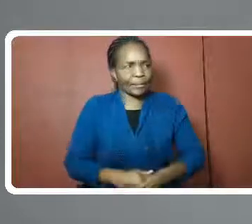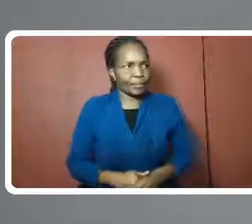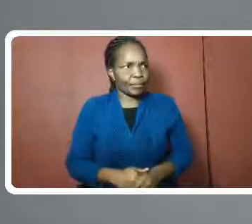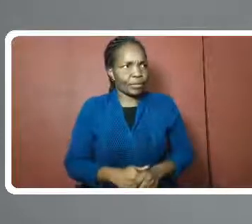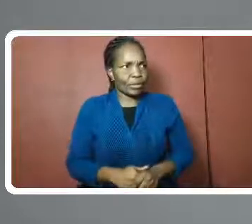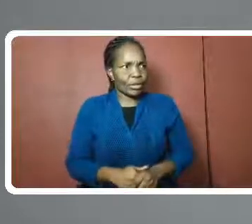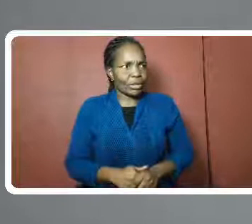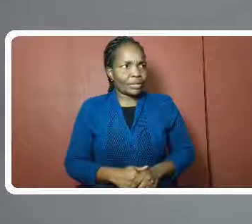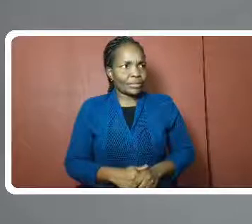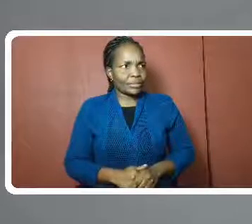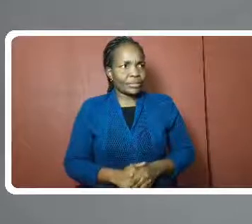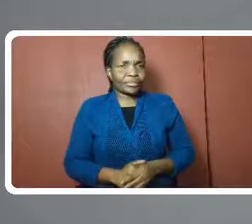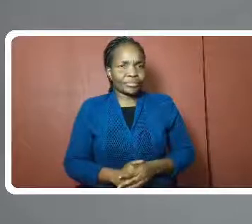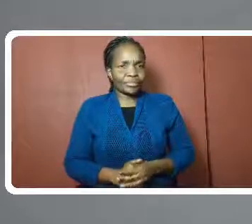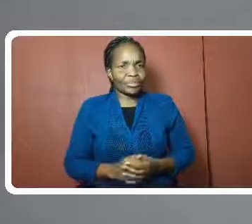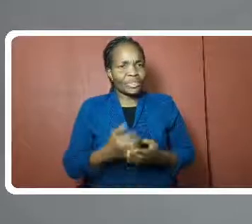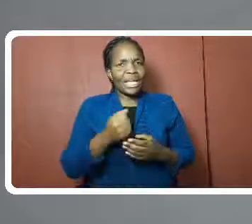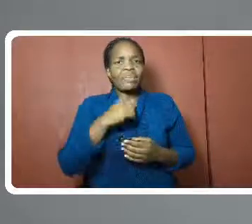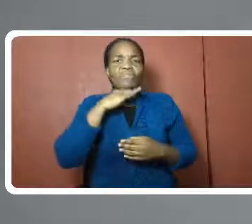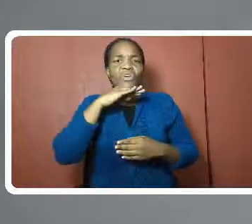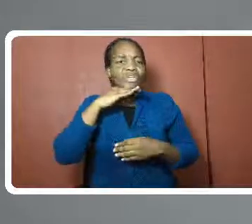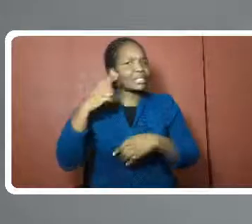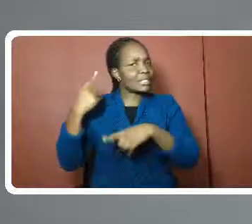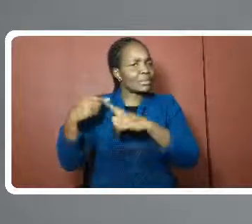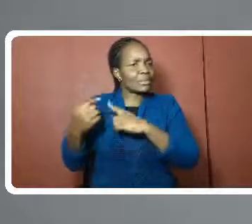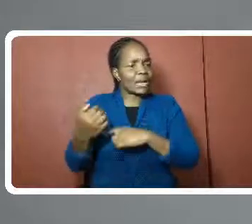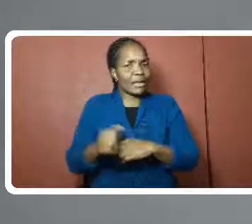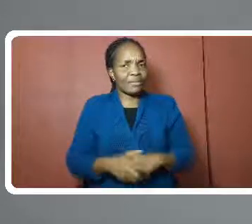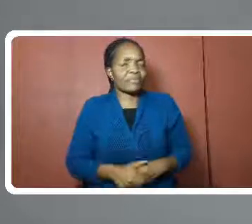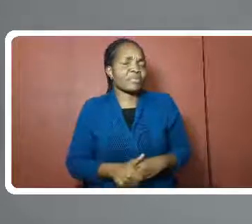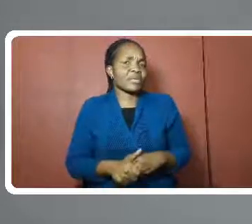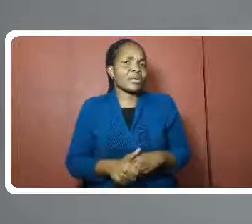of clothing, and you maybe heard